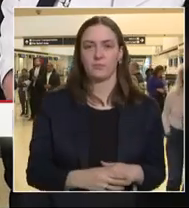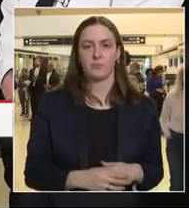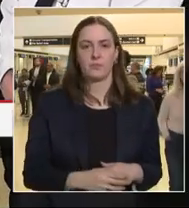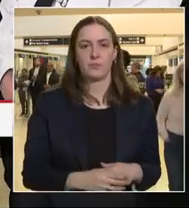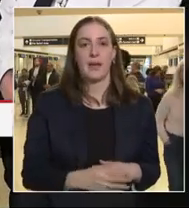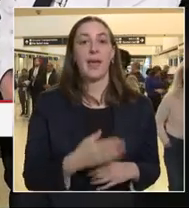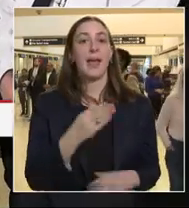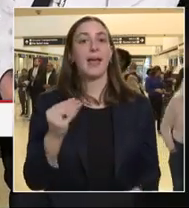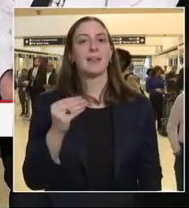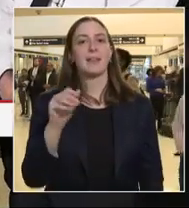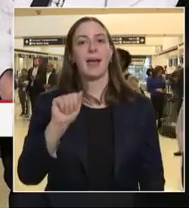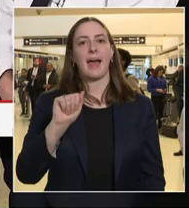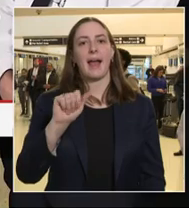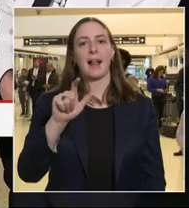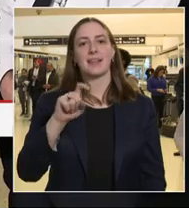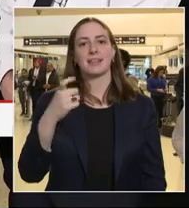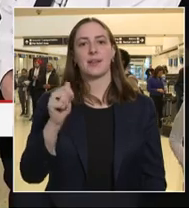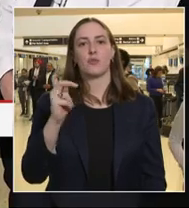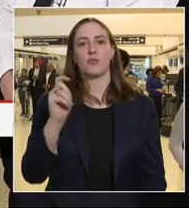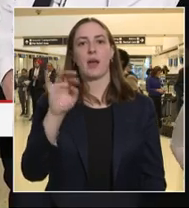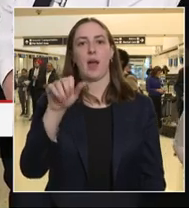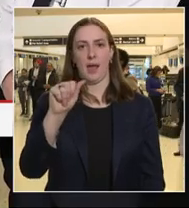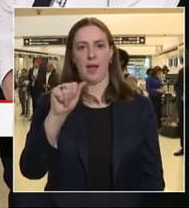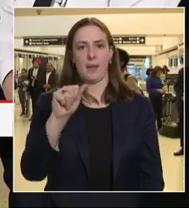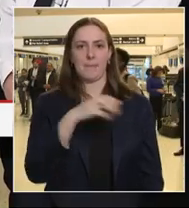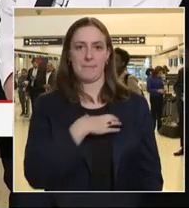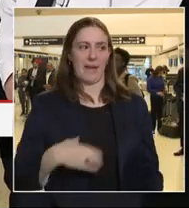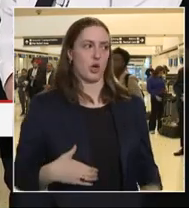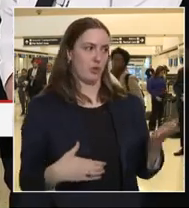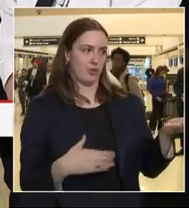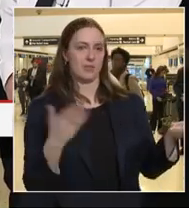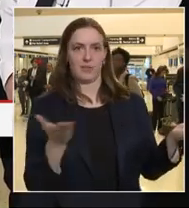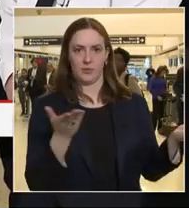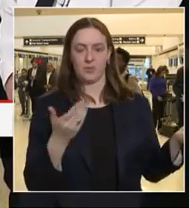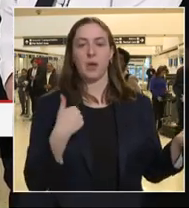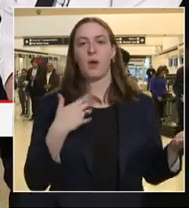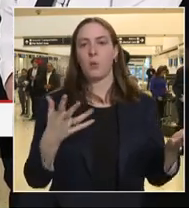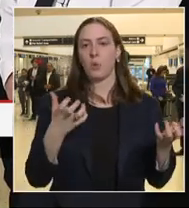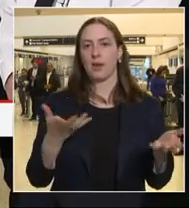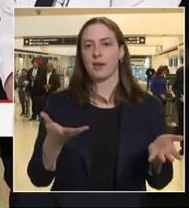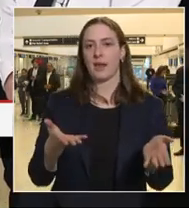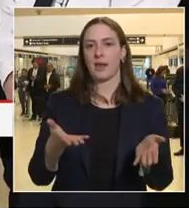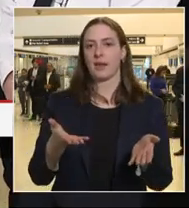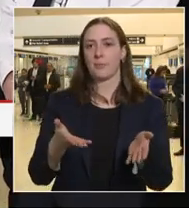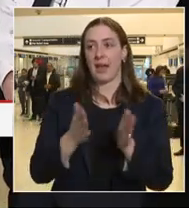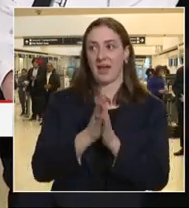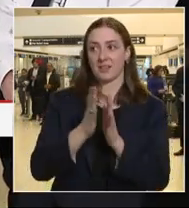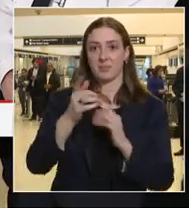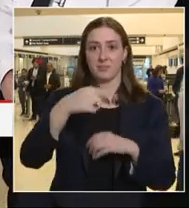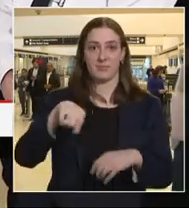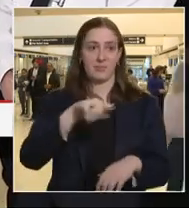the Alexandria Mayor, and I will like to ask members of the Virginia